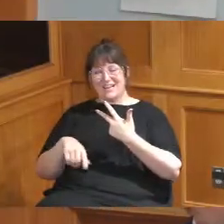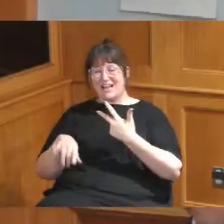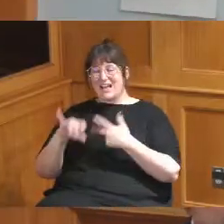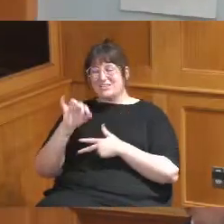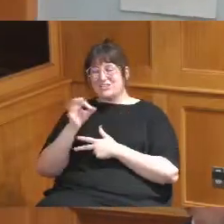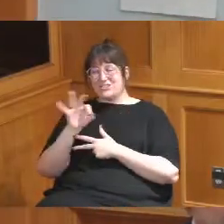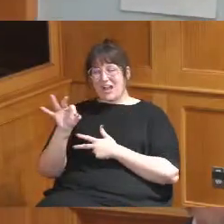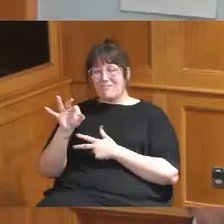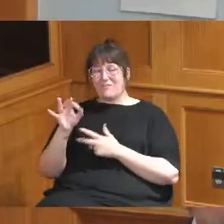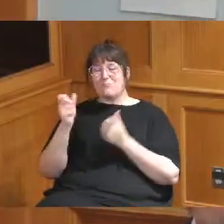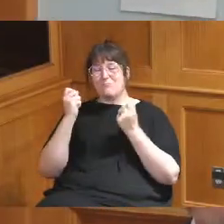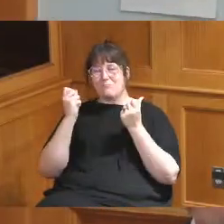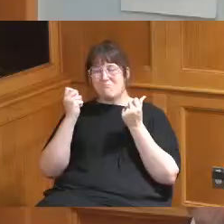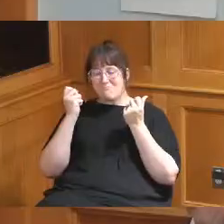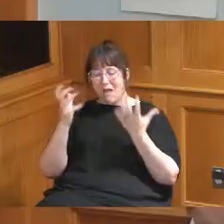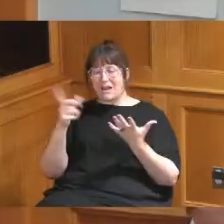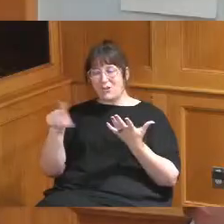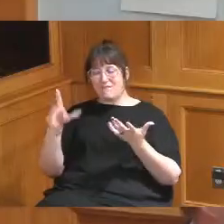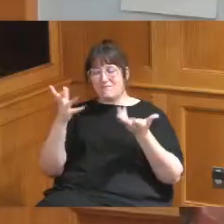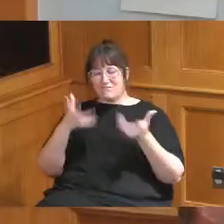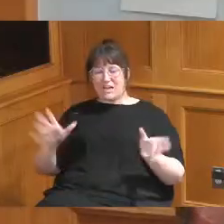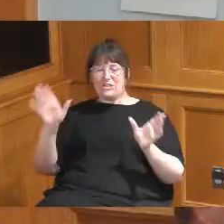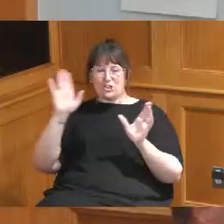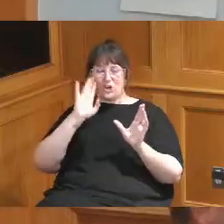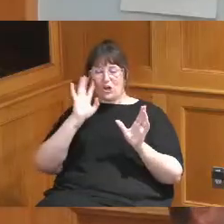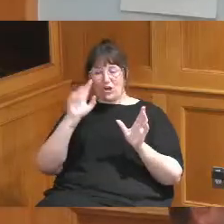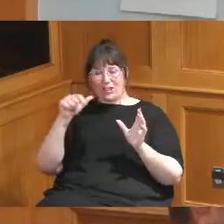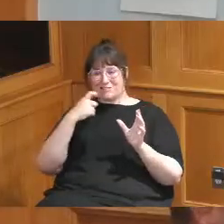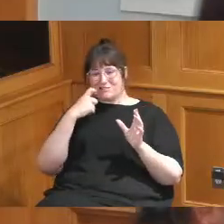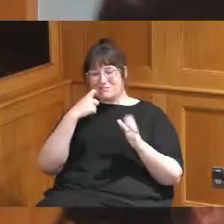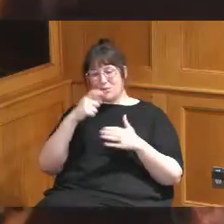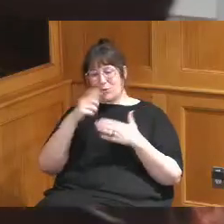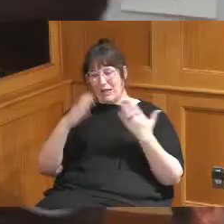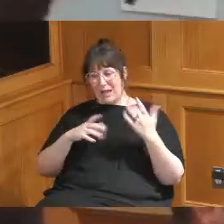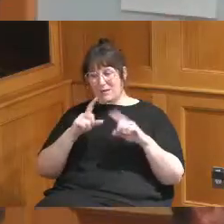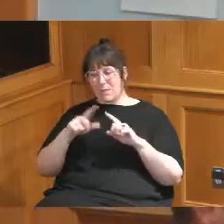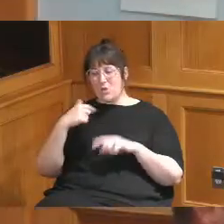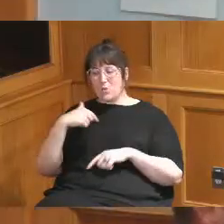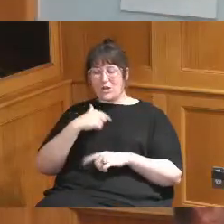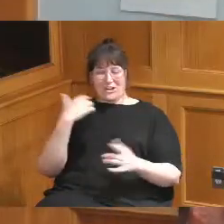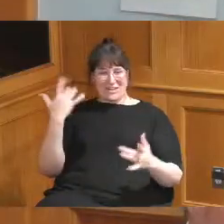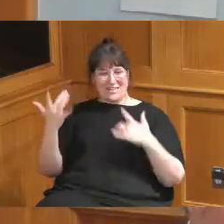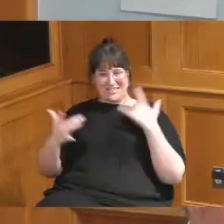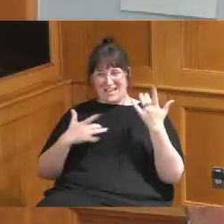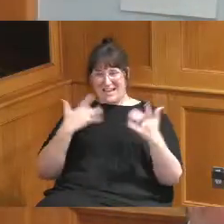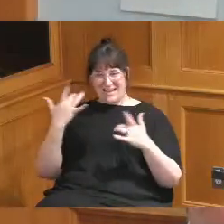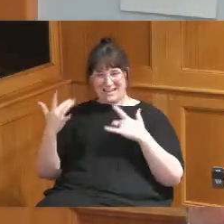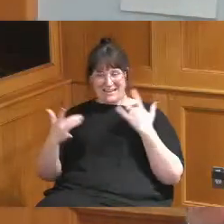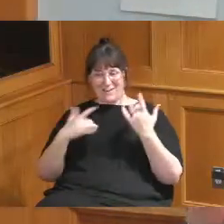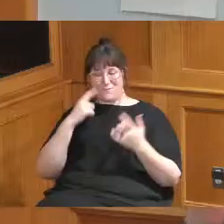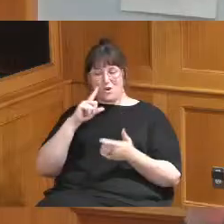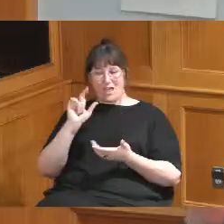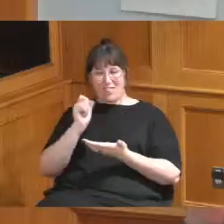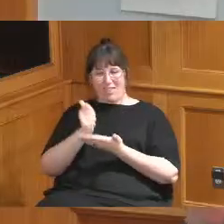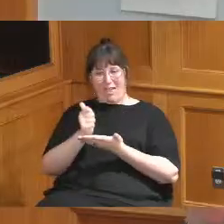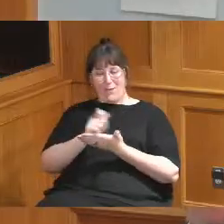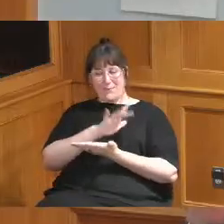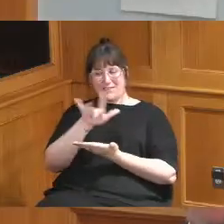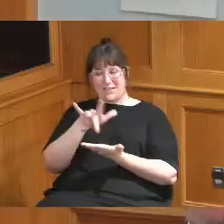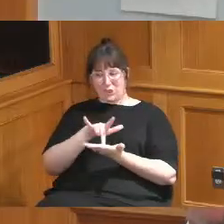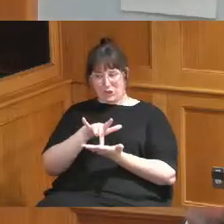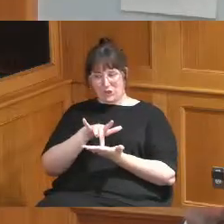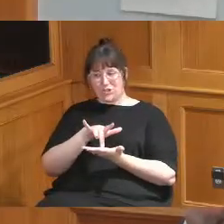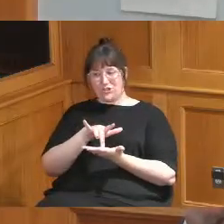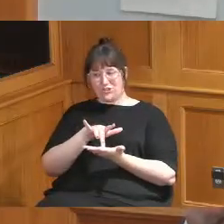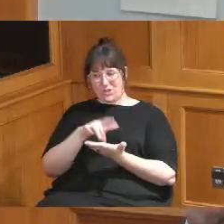will be a repeat of what you heard over the weekend. But we are very excited about all the work that the Help Center has been doing, and we really believe